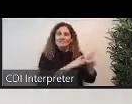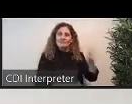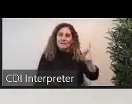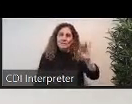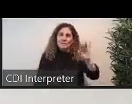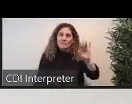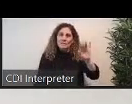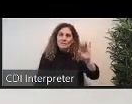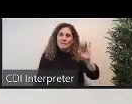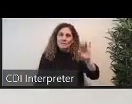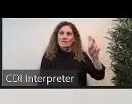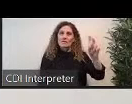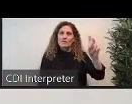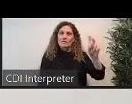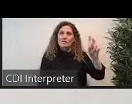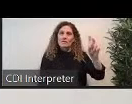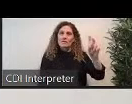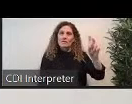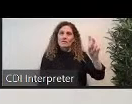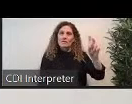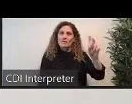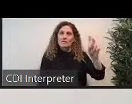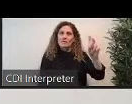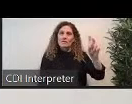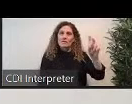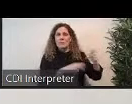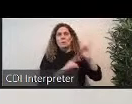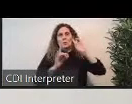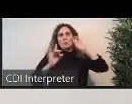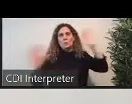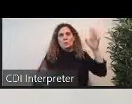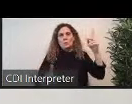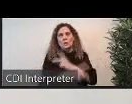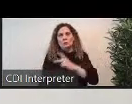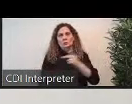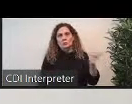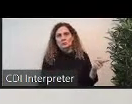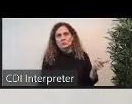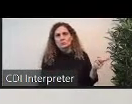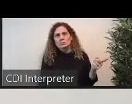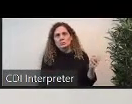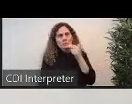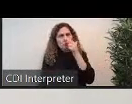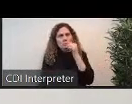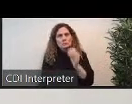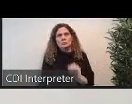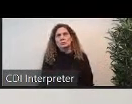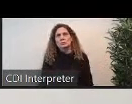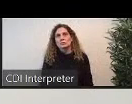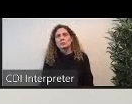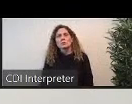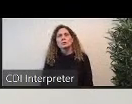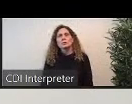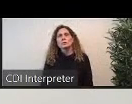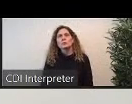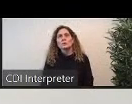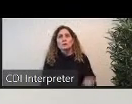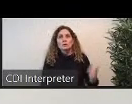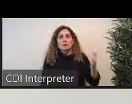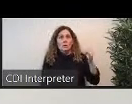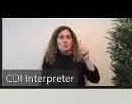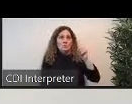great. But what we're not seeing is that perhaps 1% climbing up to 2% of cases, that's